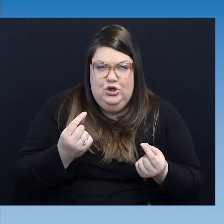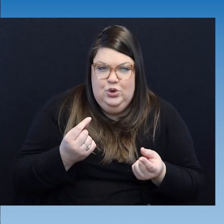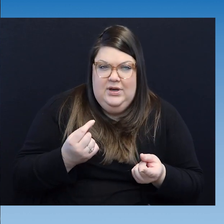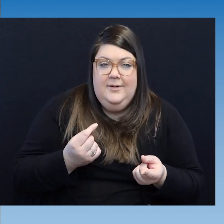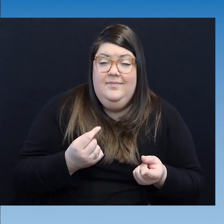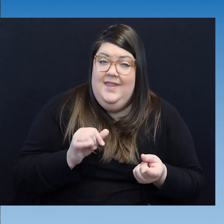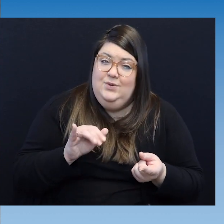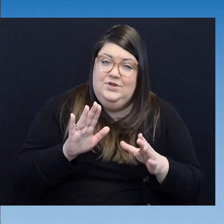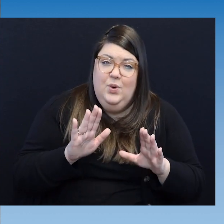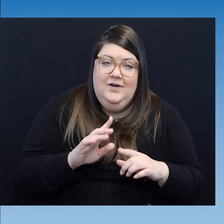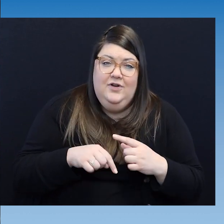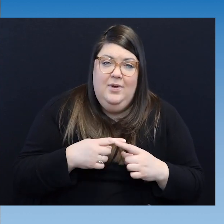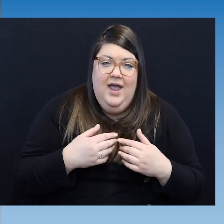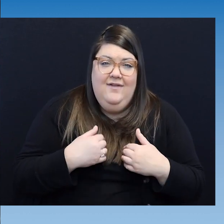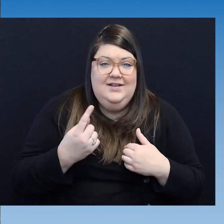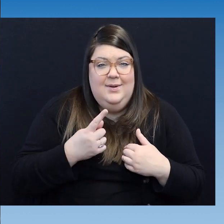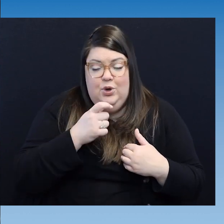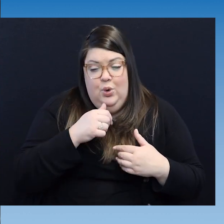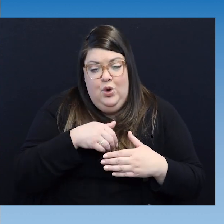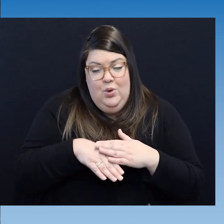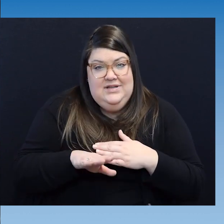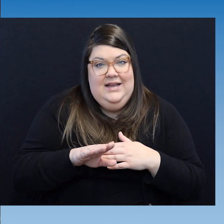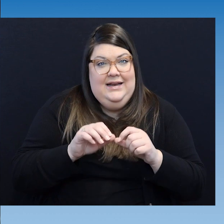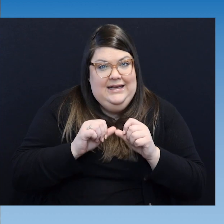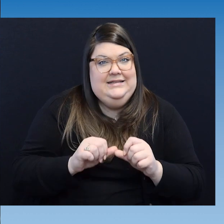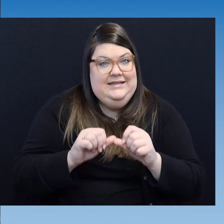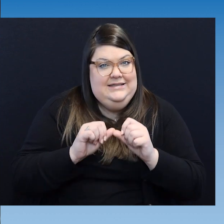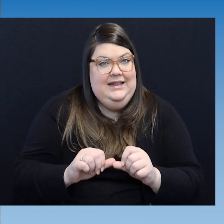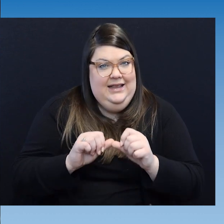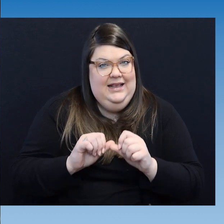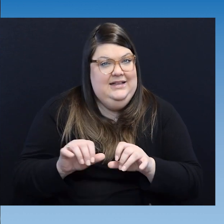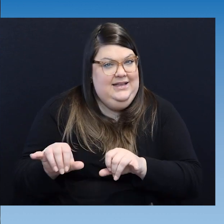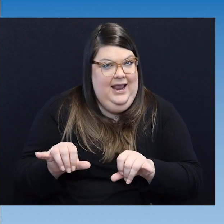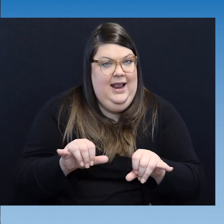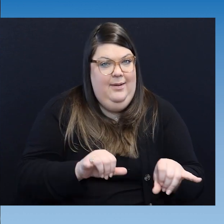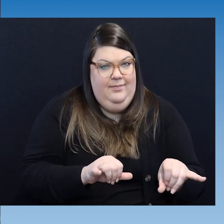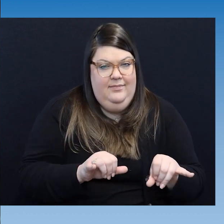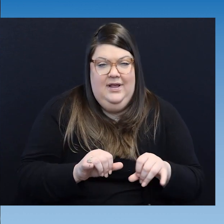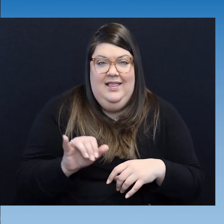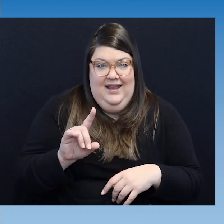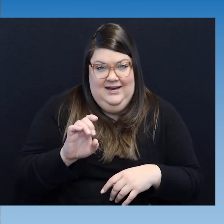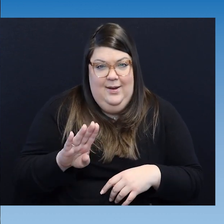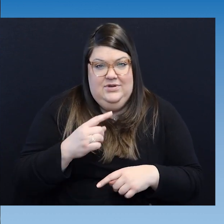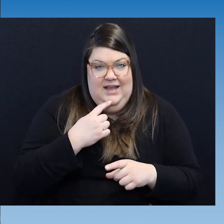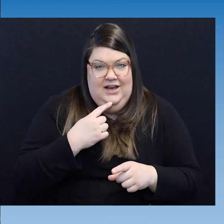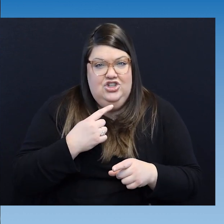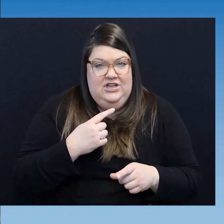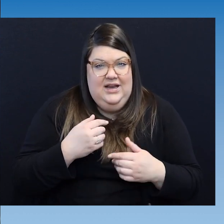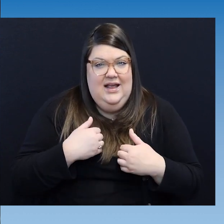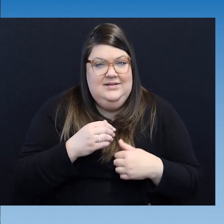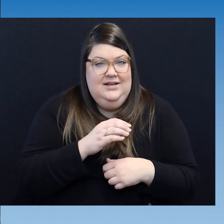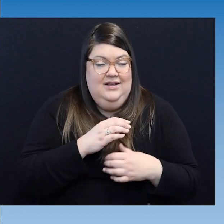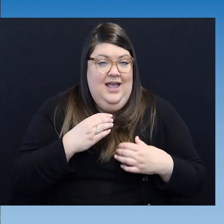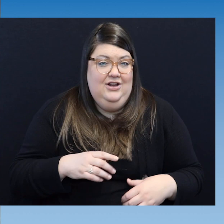so wonderful about having somebody that goes there consistently as a caregiver. You know, like Deb is saying, she has clients